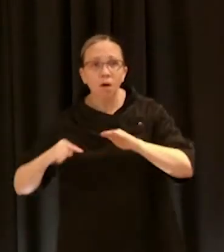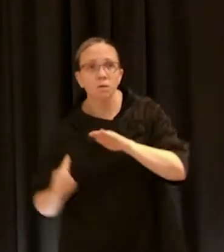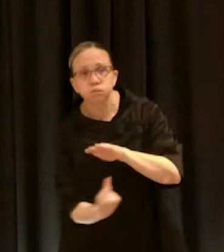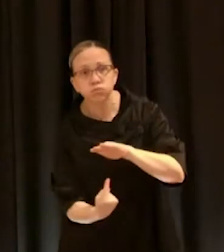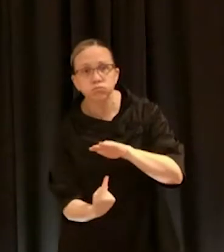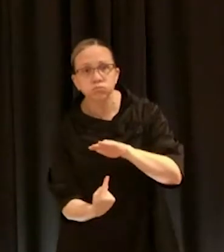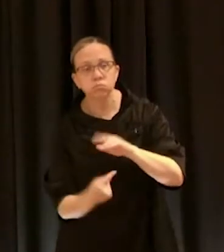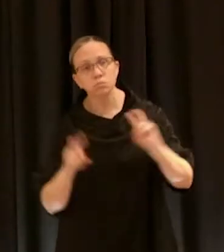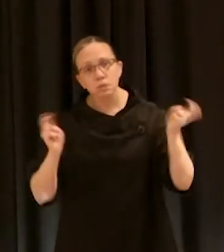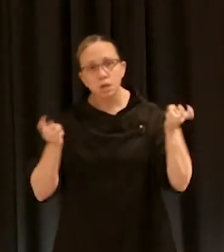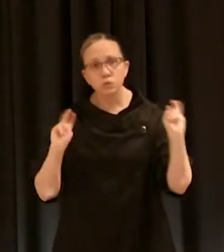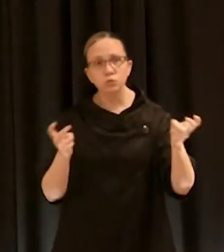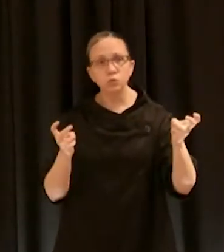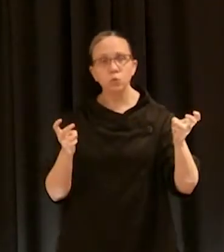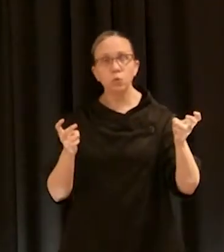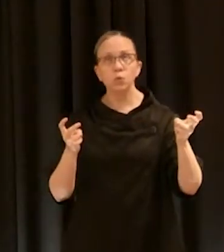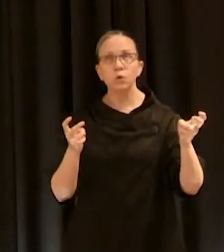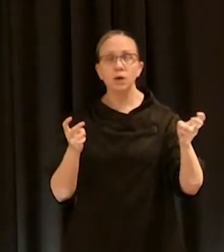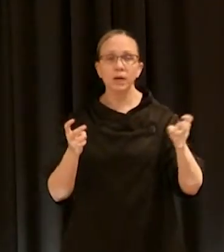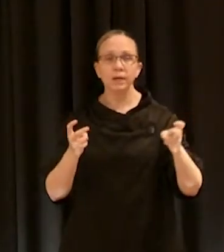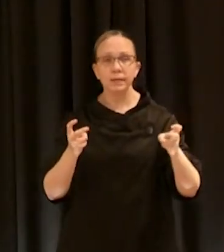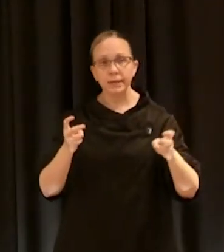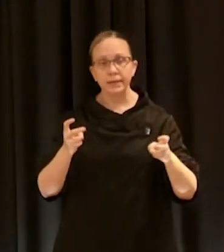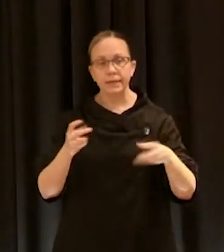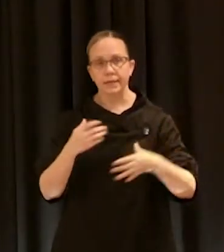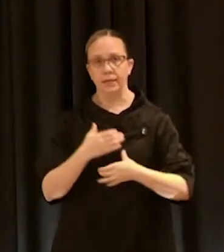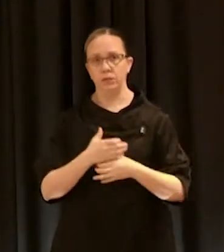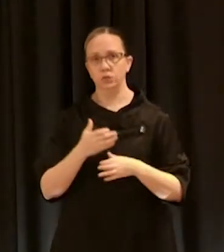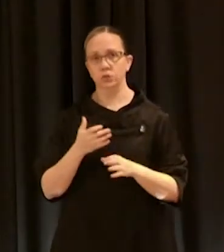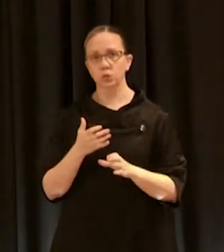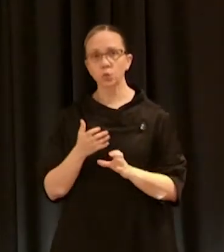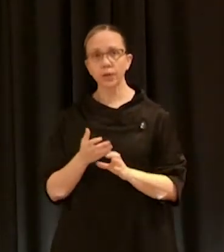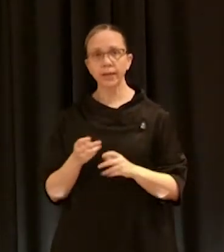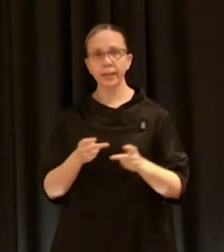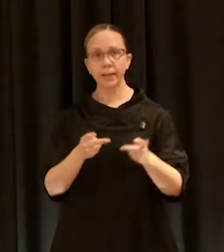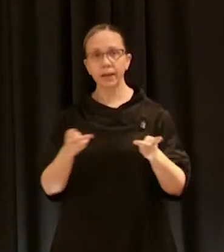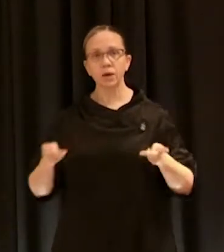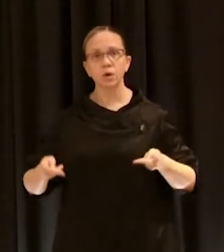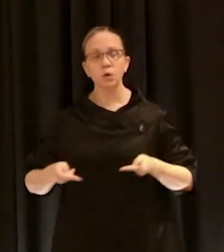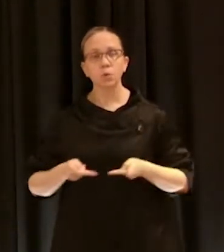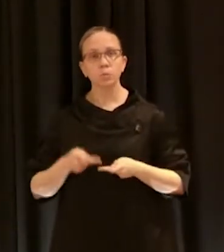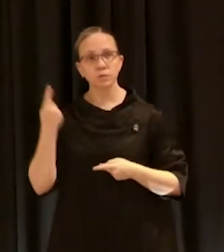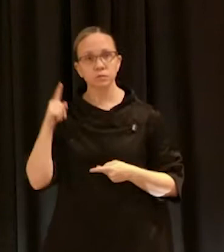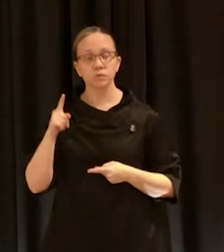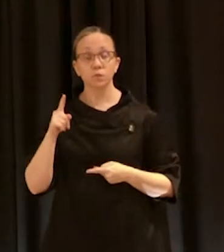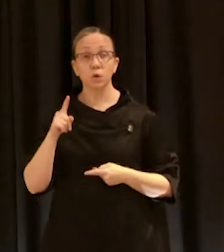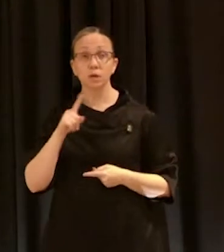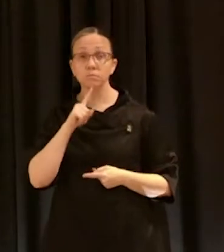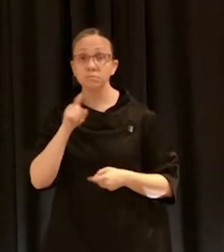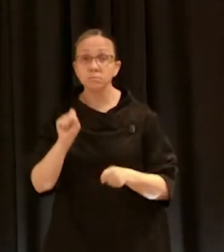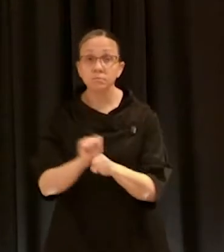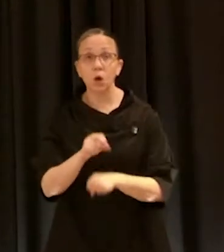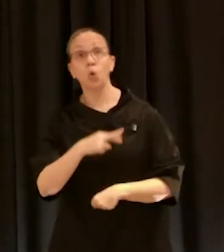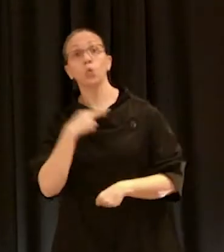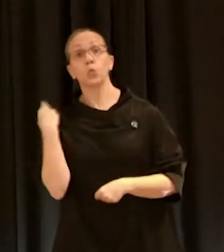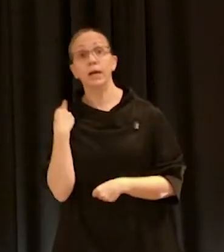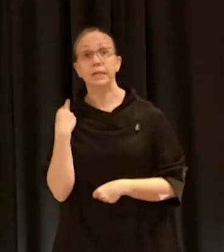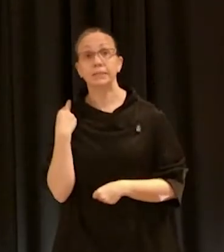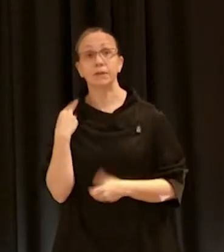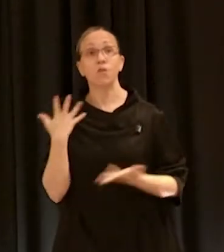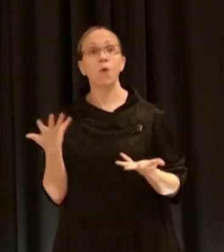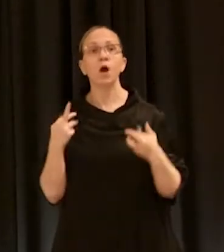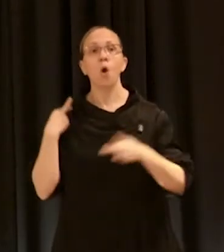quarantine issue is creating an atmosphere for a severe risk